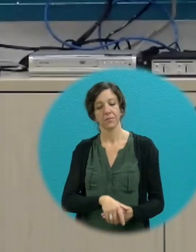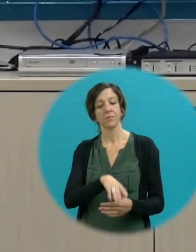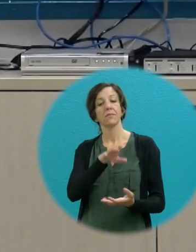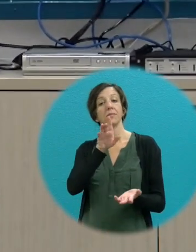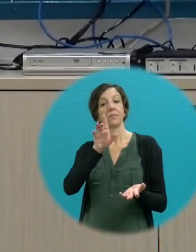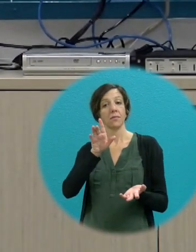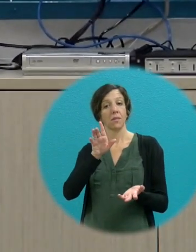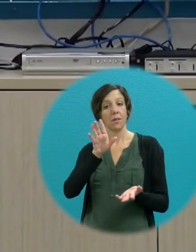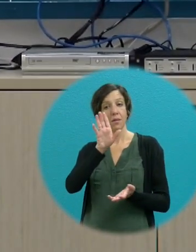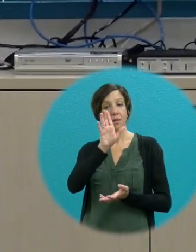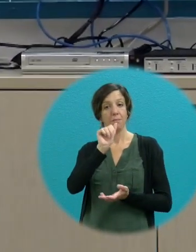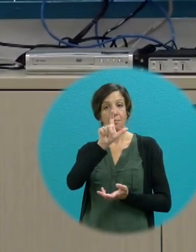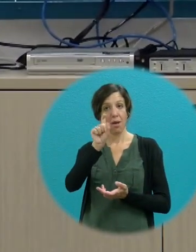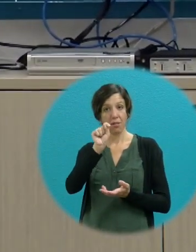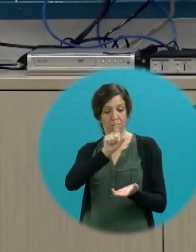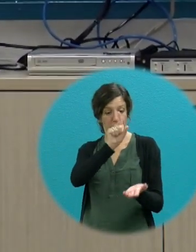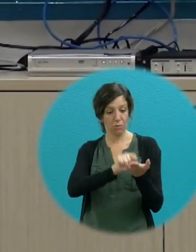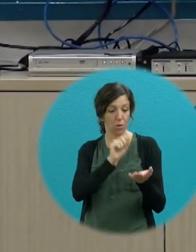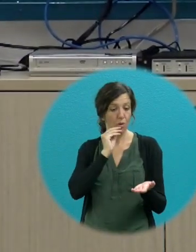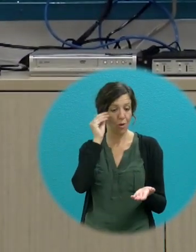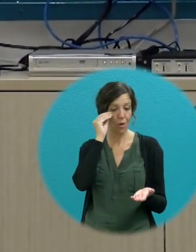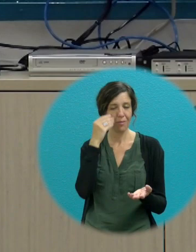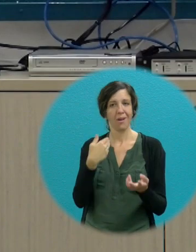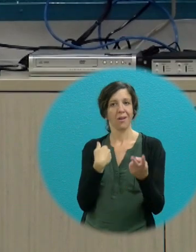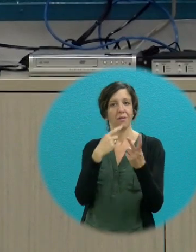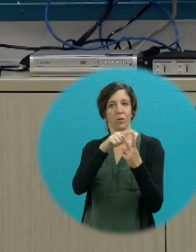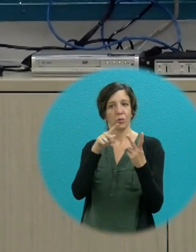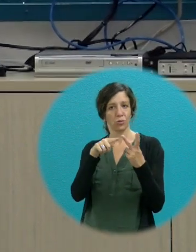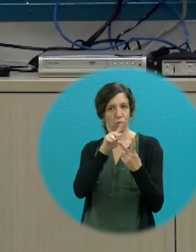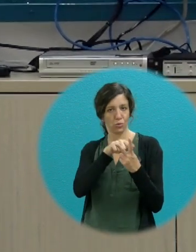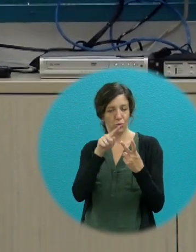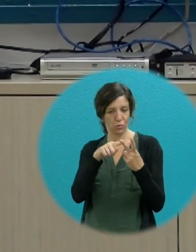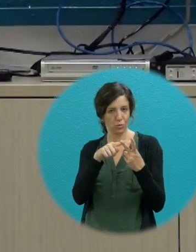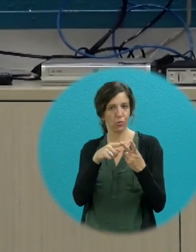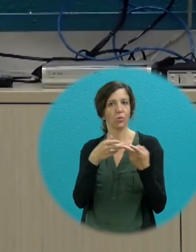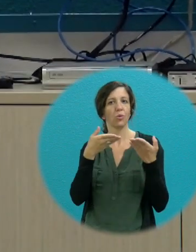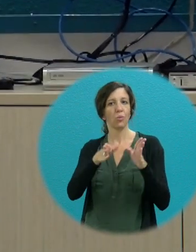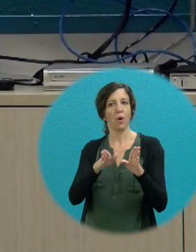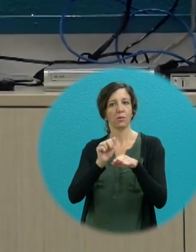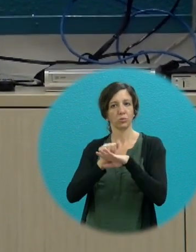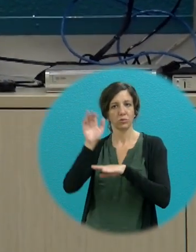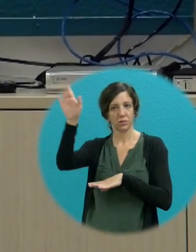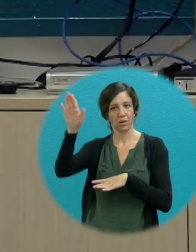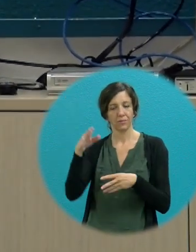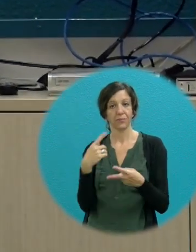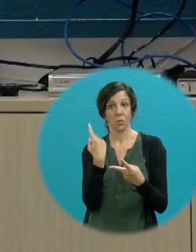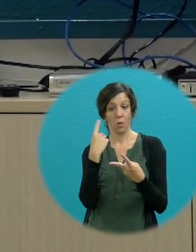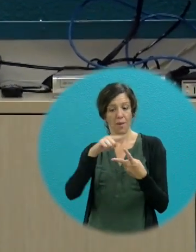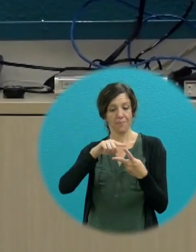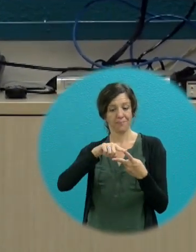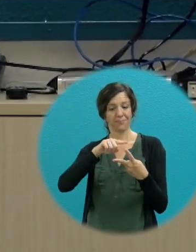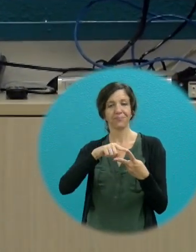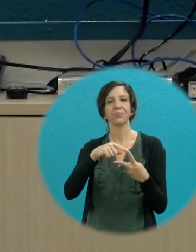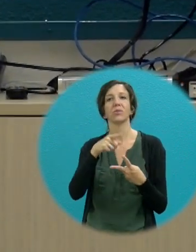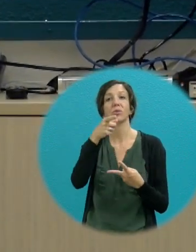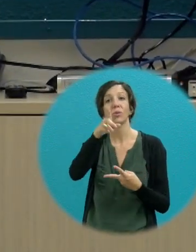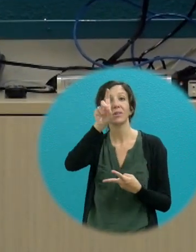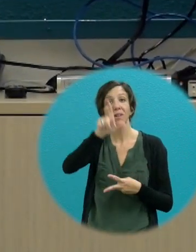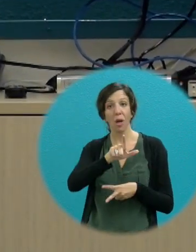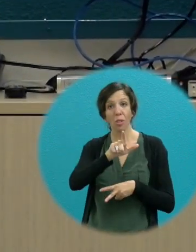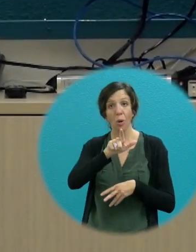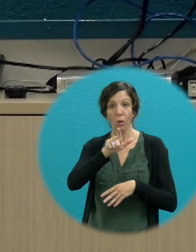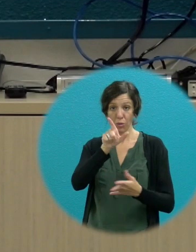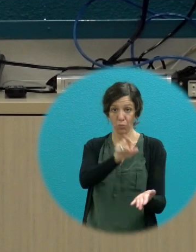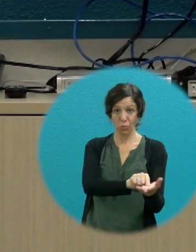envelope? So there will be two ways that you can return that ballot that you've marked at home. You may use the